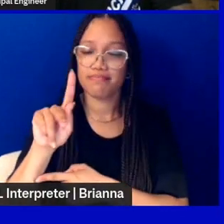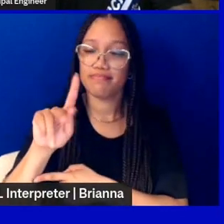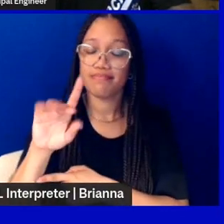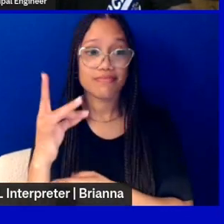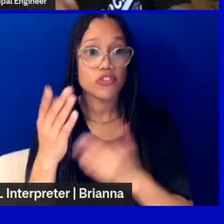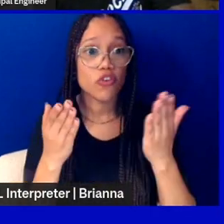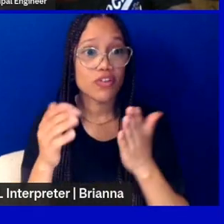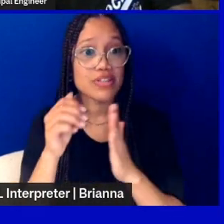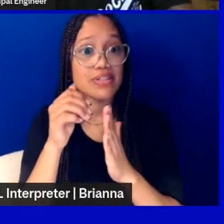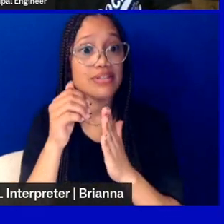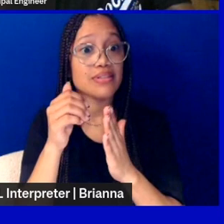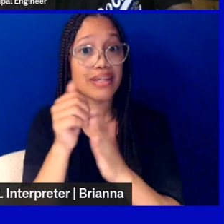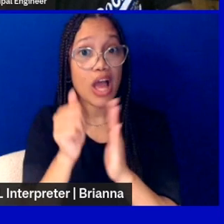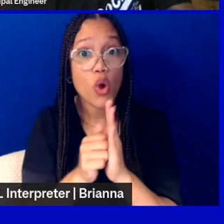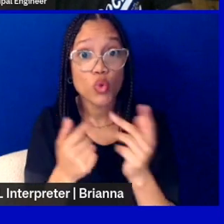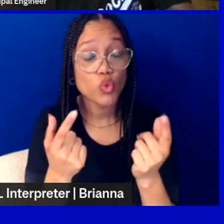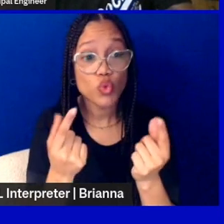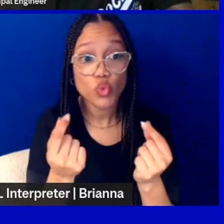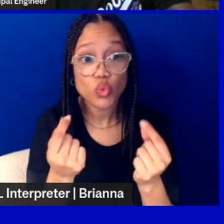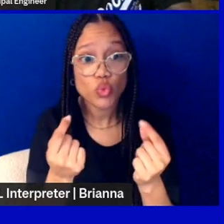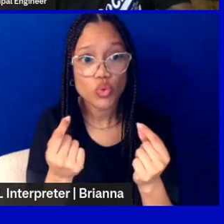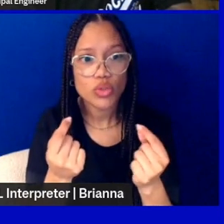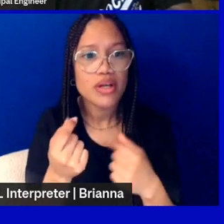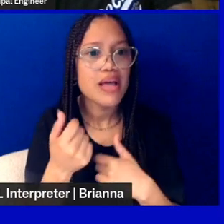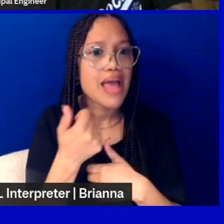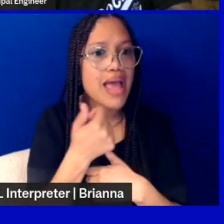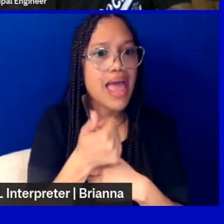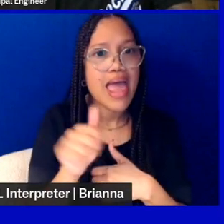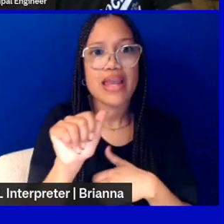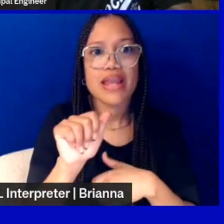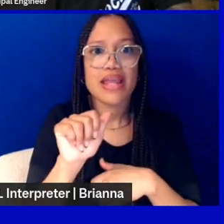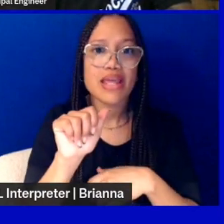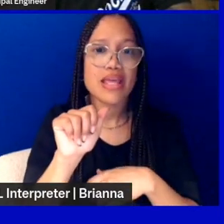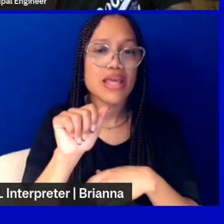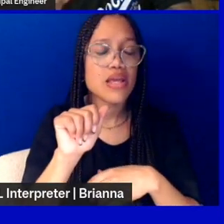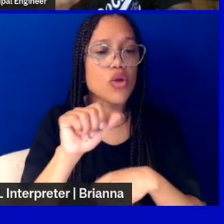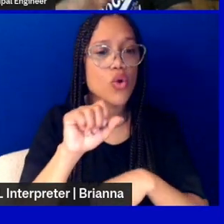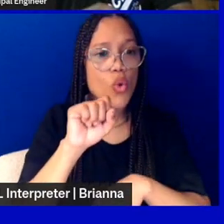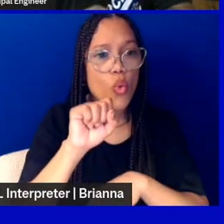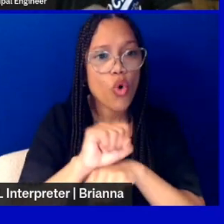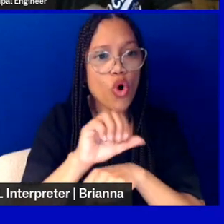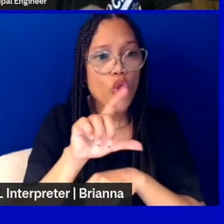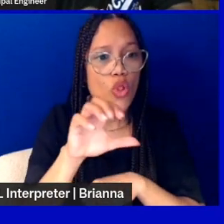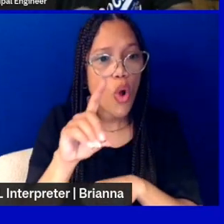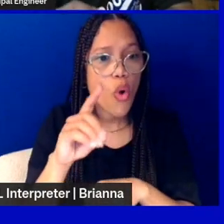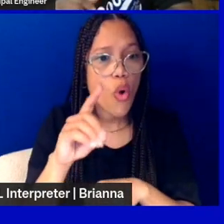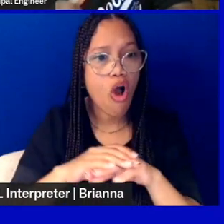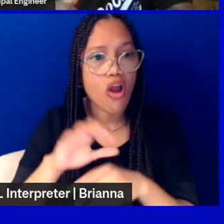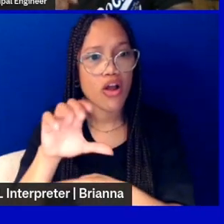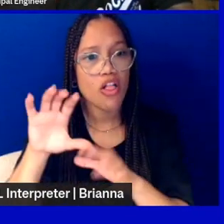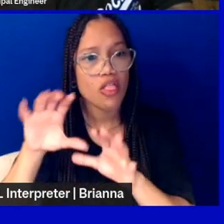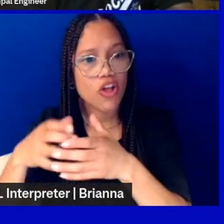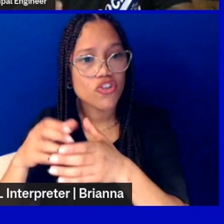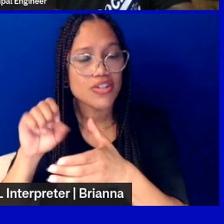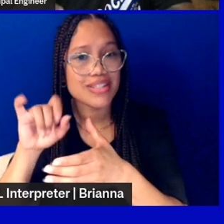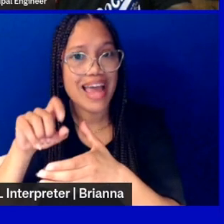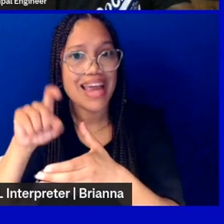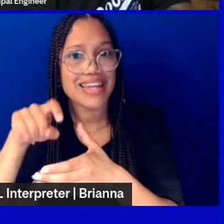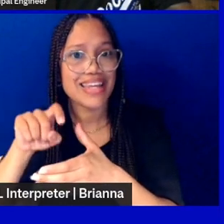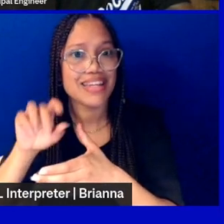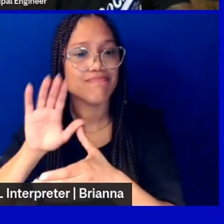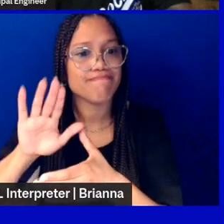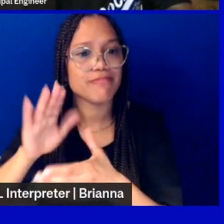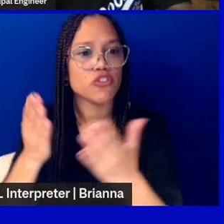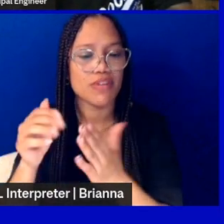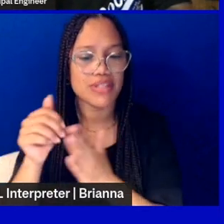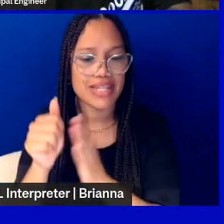the service account will do, any pod or any workload on the Kubernetes cluster side has to make use of the service account so that they can make use